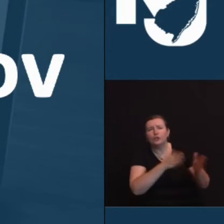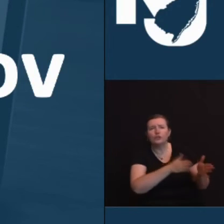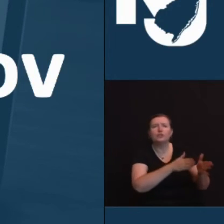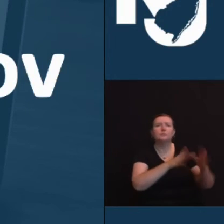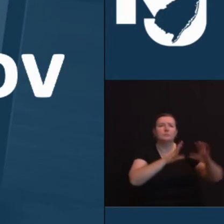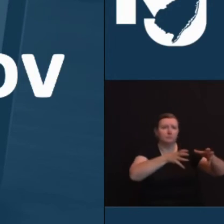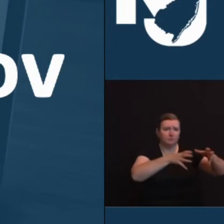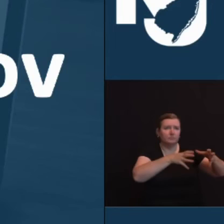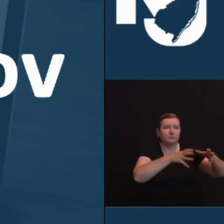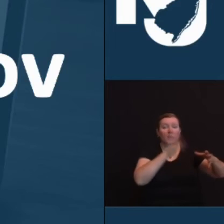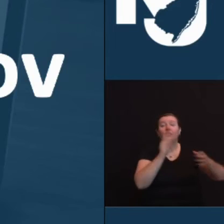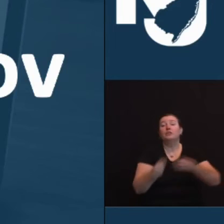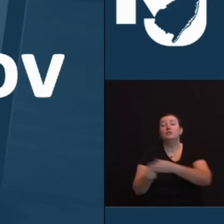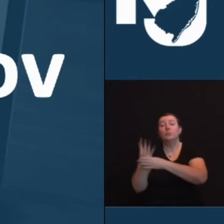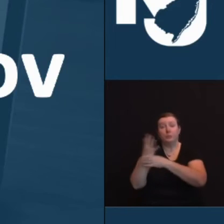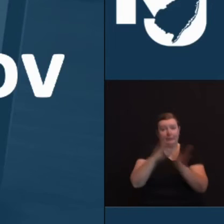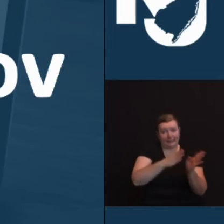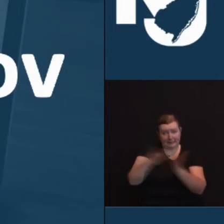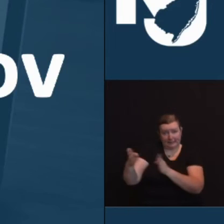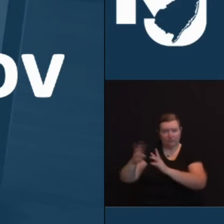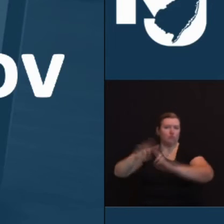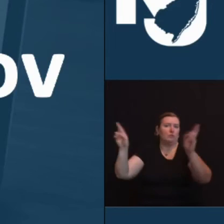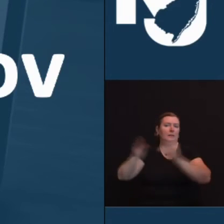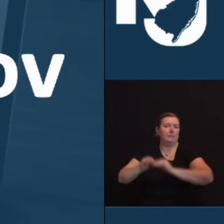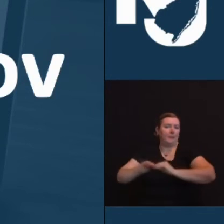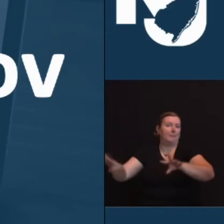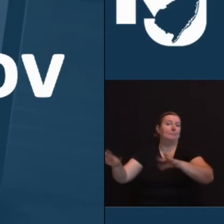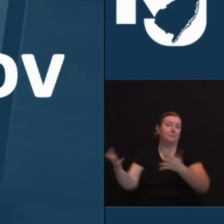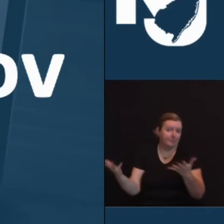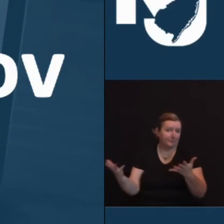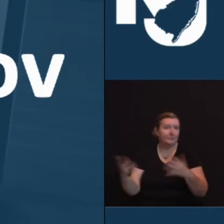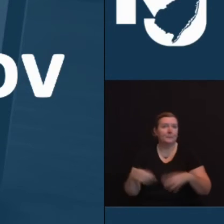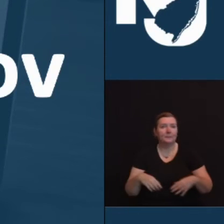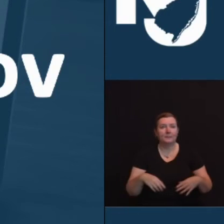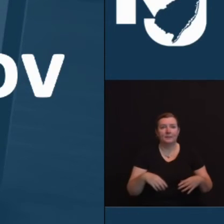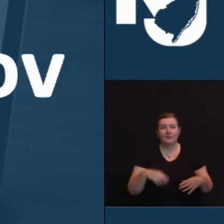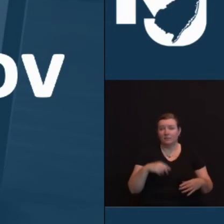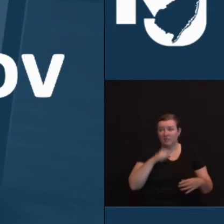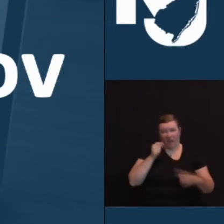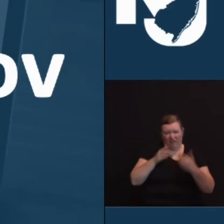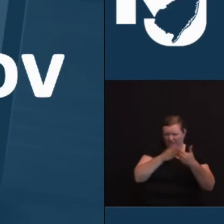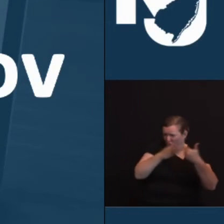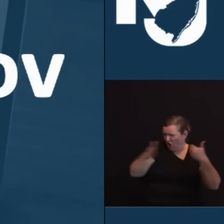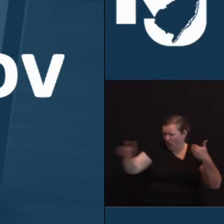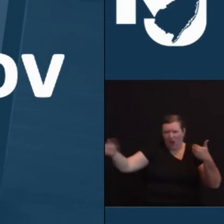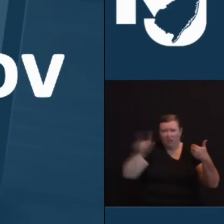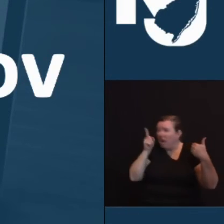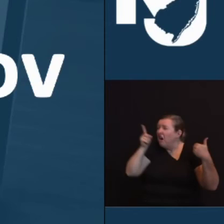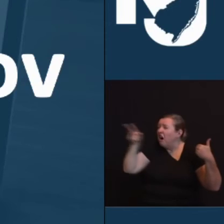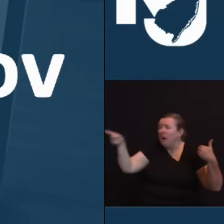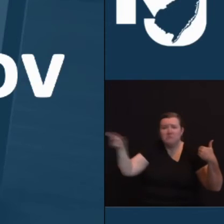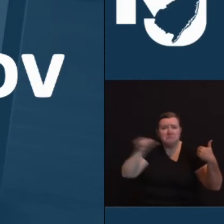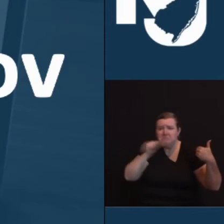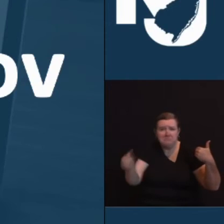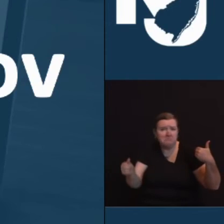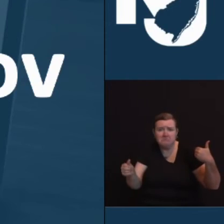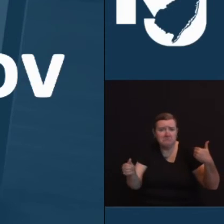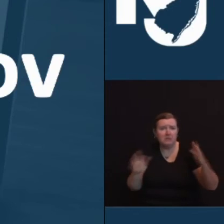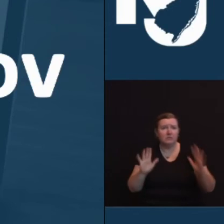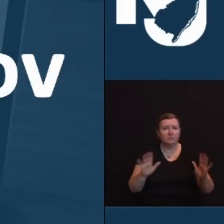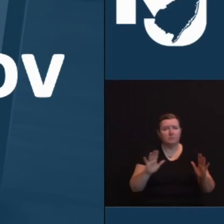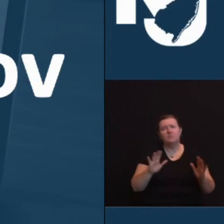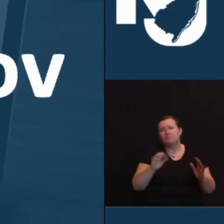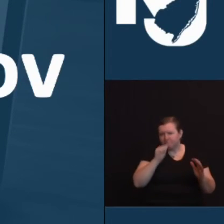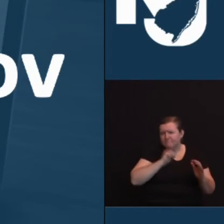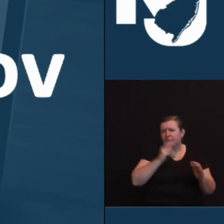availability of the broad population. That's not forever from now, right? That's just literally a matter of months. But again, while we know